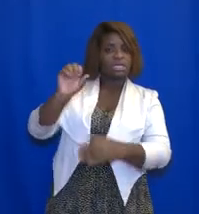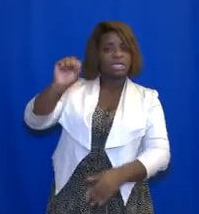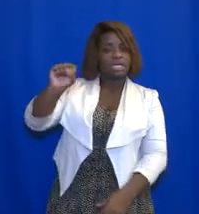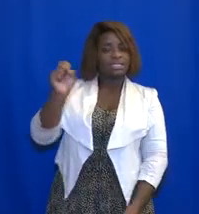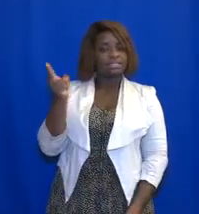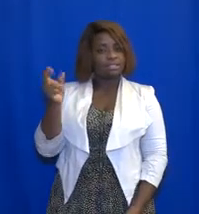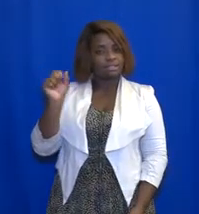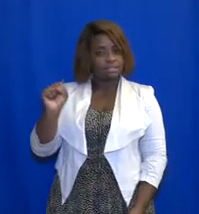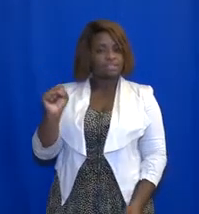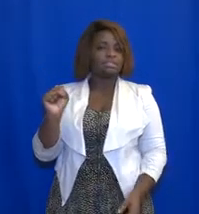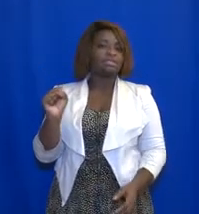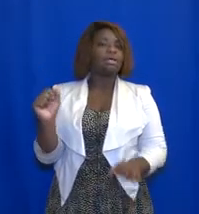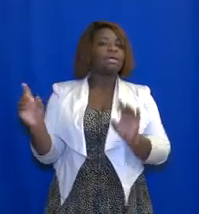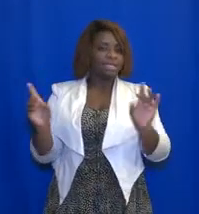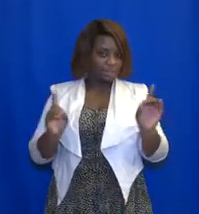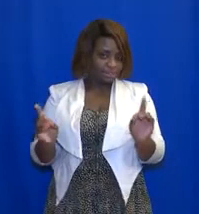SHS3 in the university.